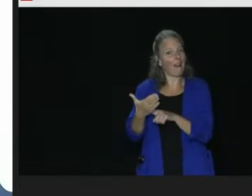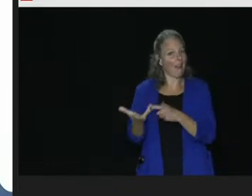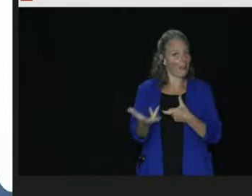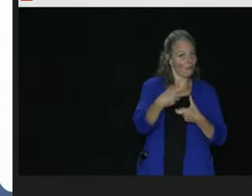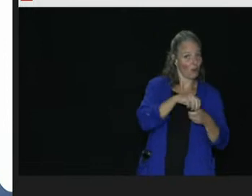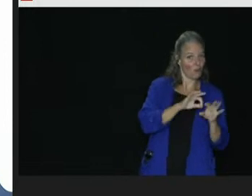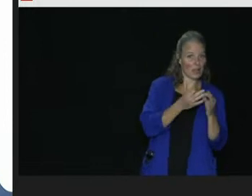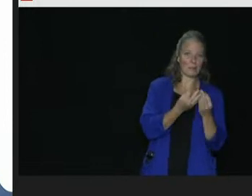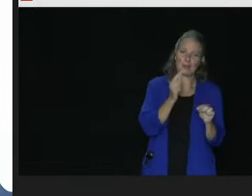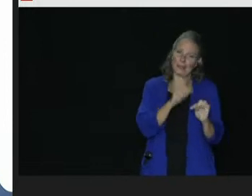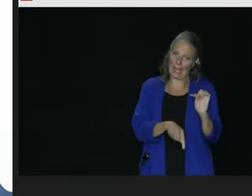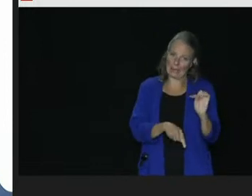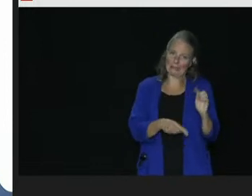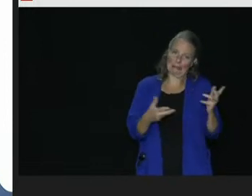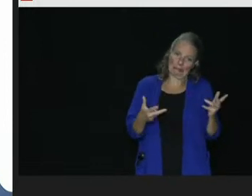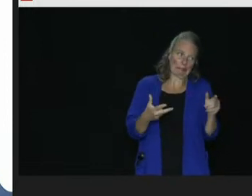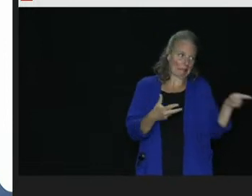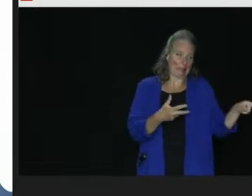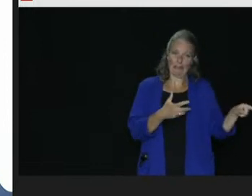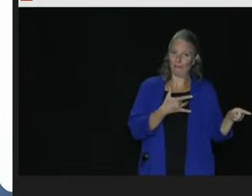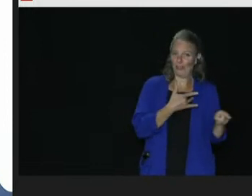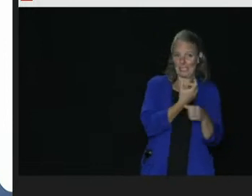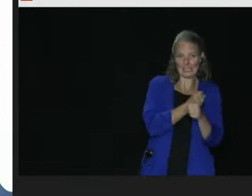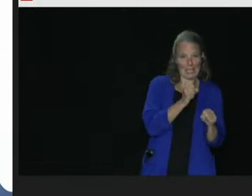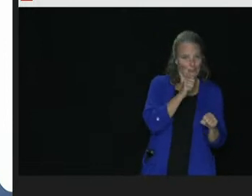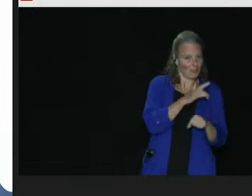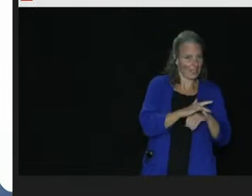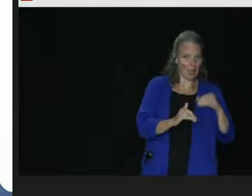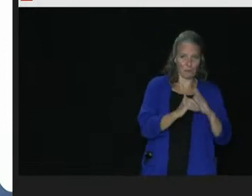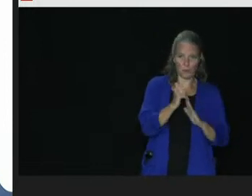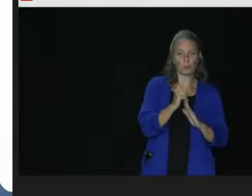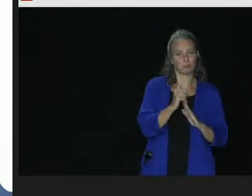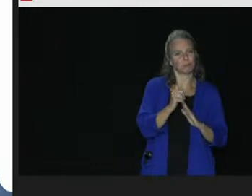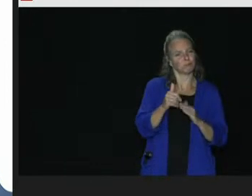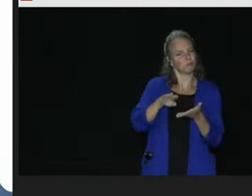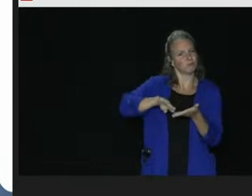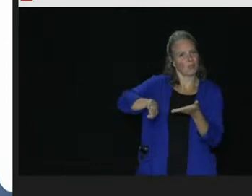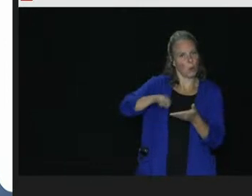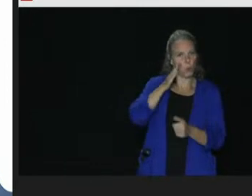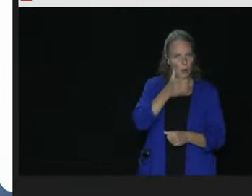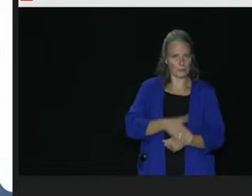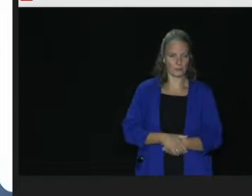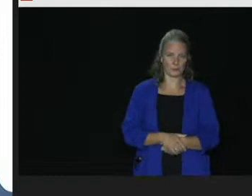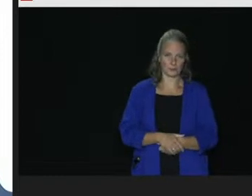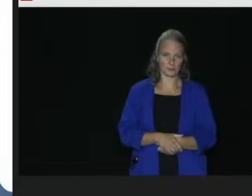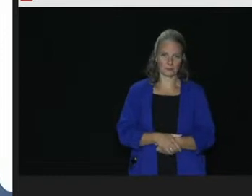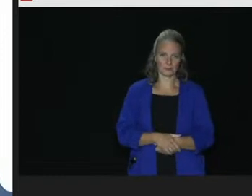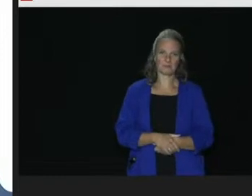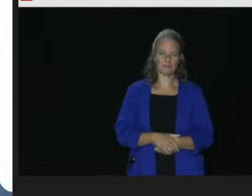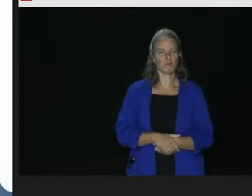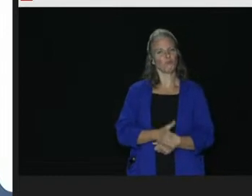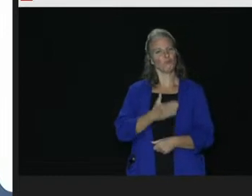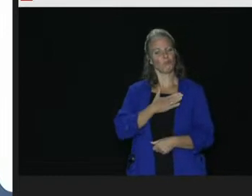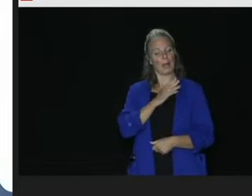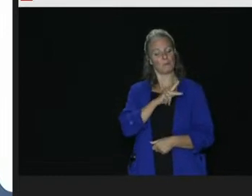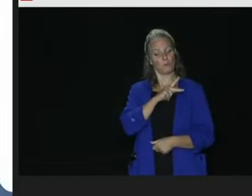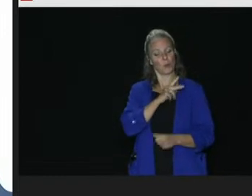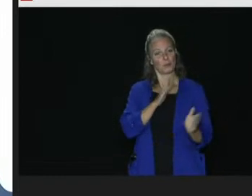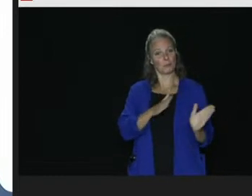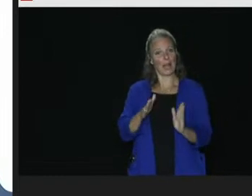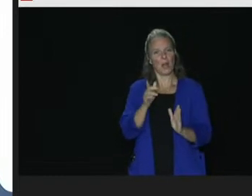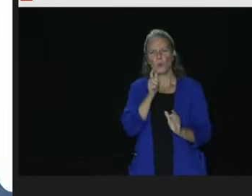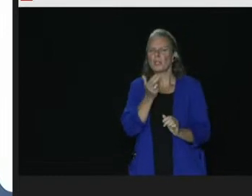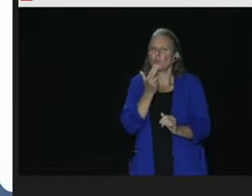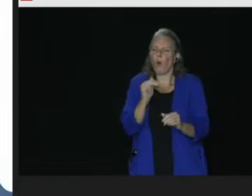and others feeling safe about getting together. So I'll leave it at that. But certainly my personal plans is to have small in-person